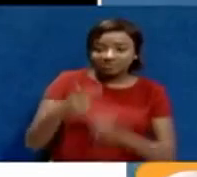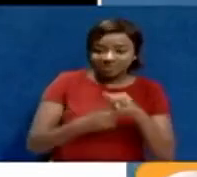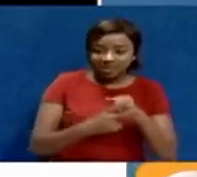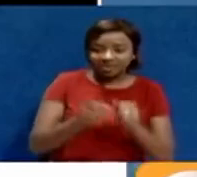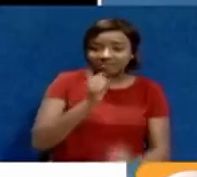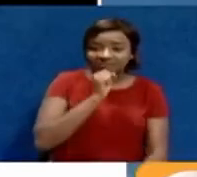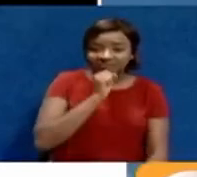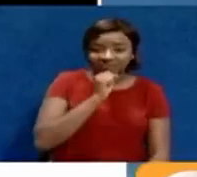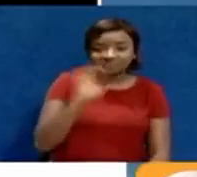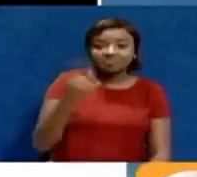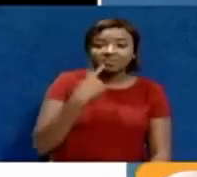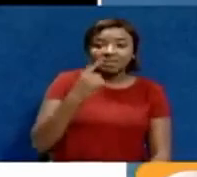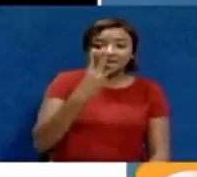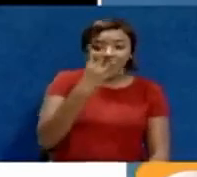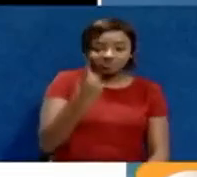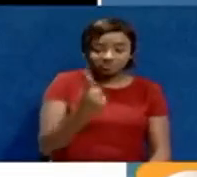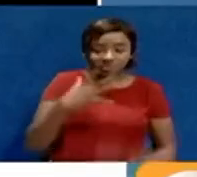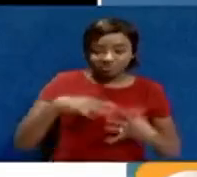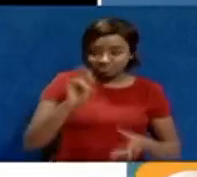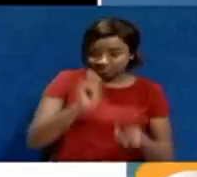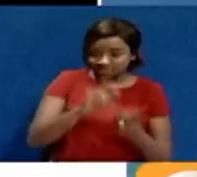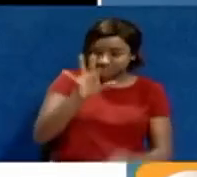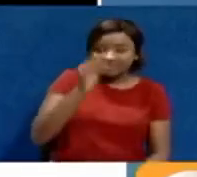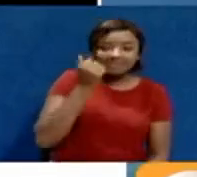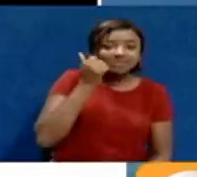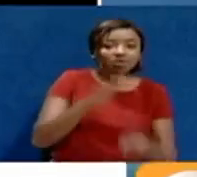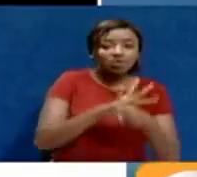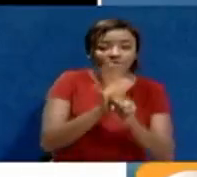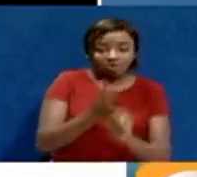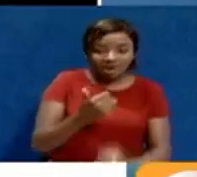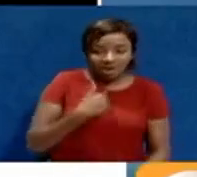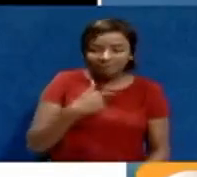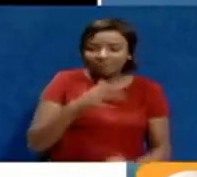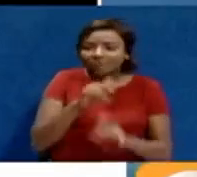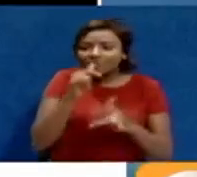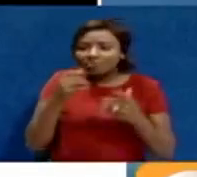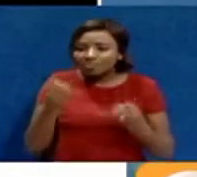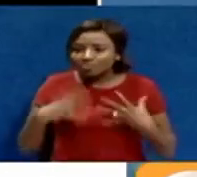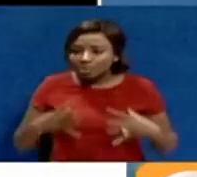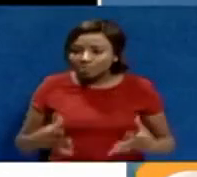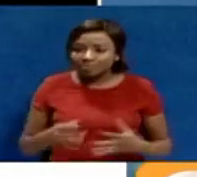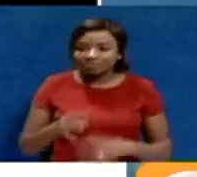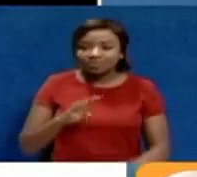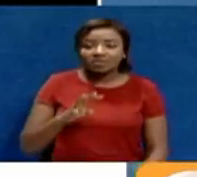1,750. 141 people tested positive for the virus,